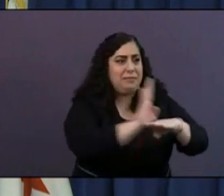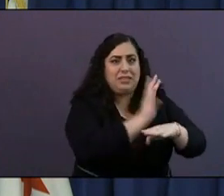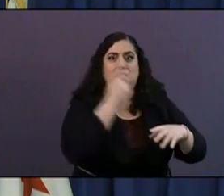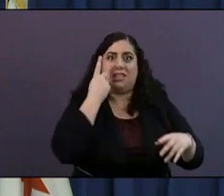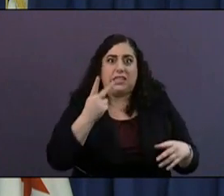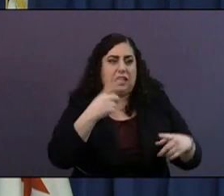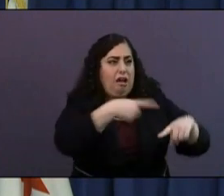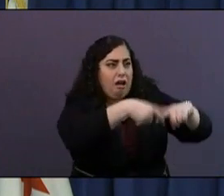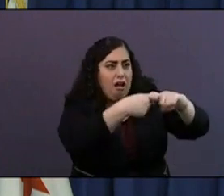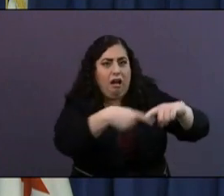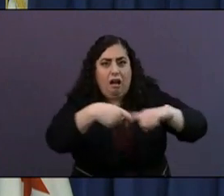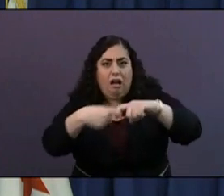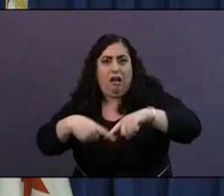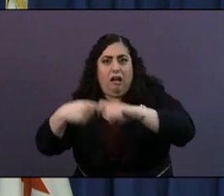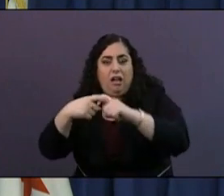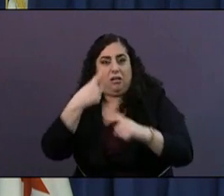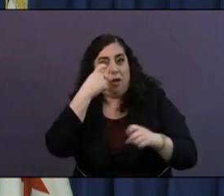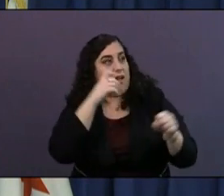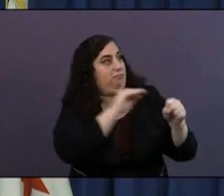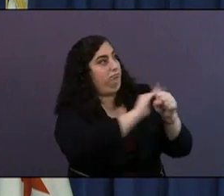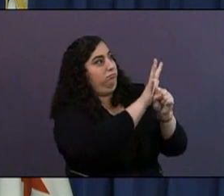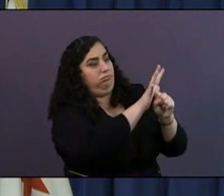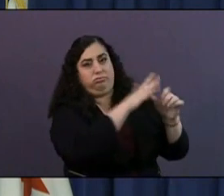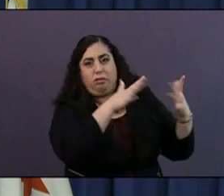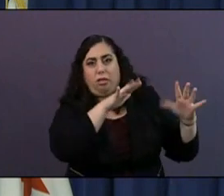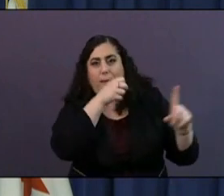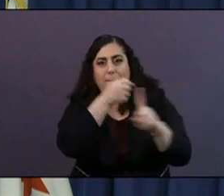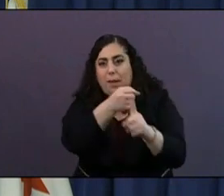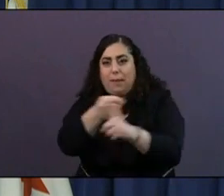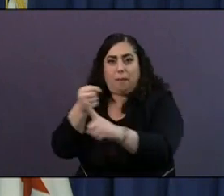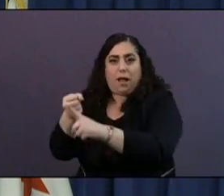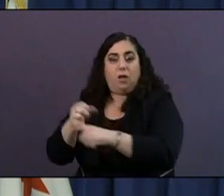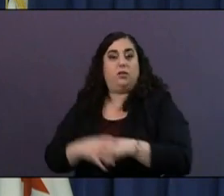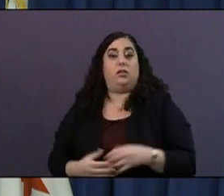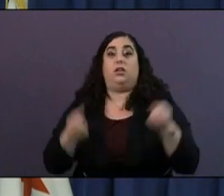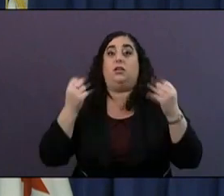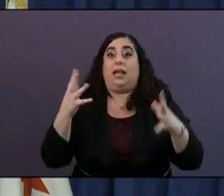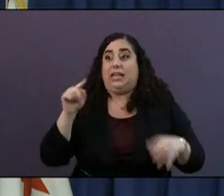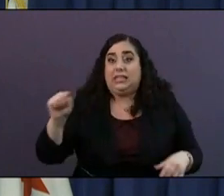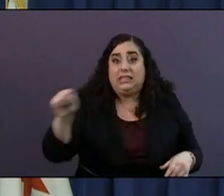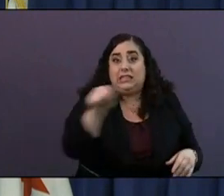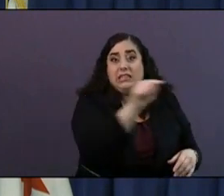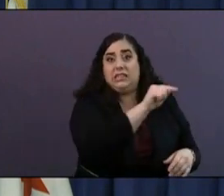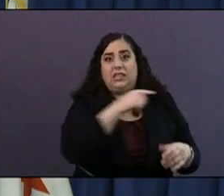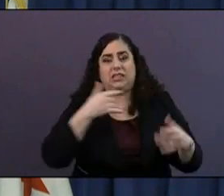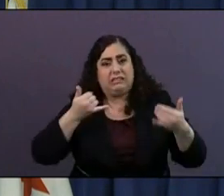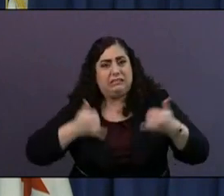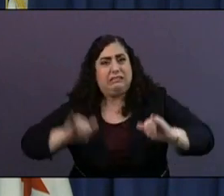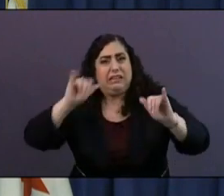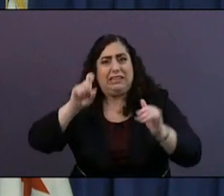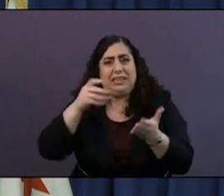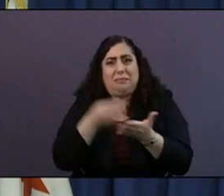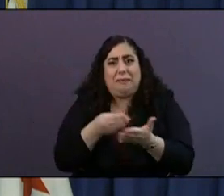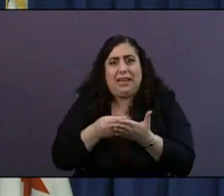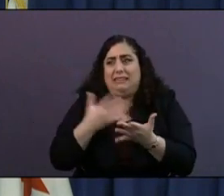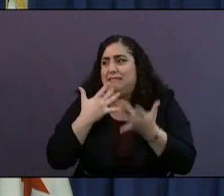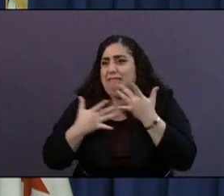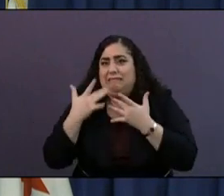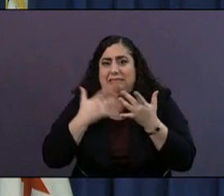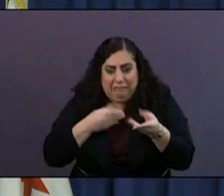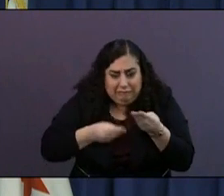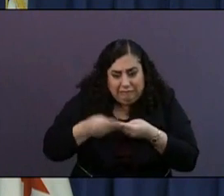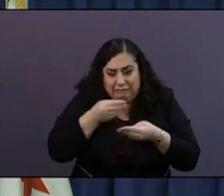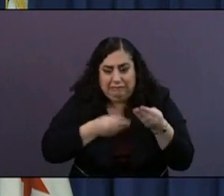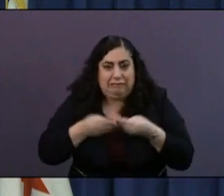normal, but we know that there are countless San Diegans still struggling to make ends meet. The owners of one local restaurant, it's